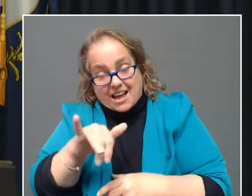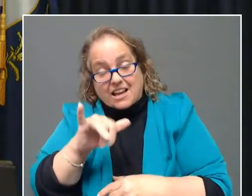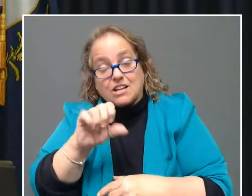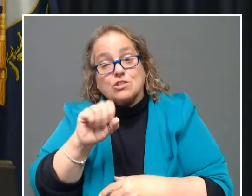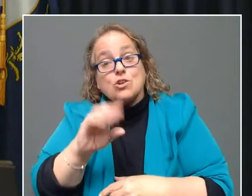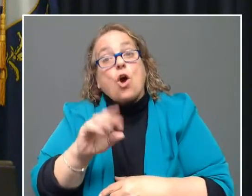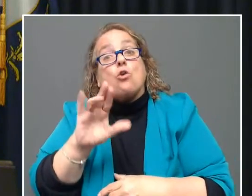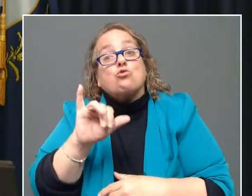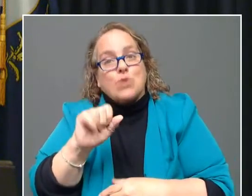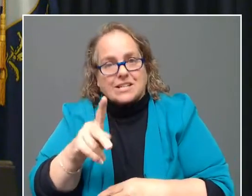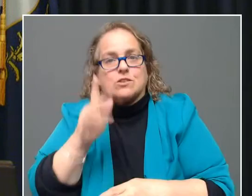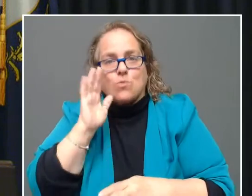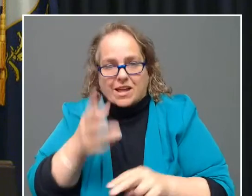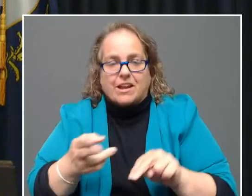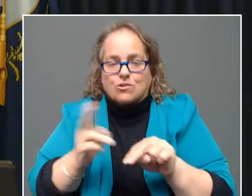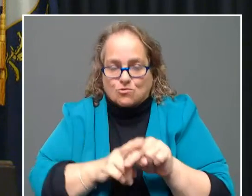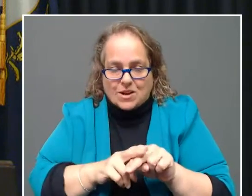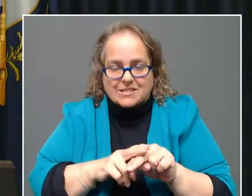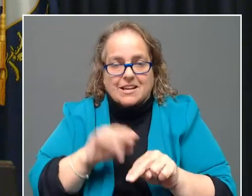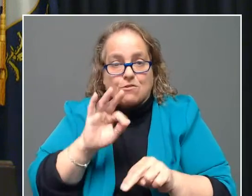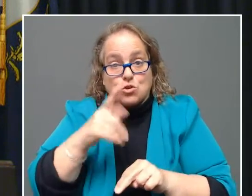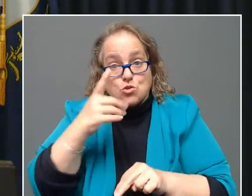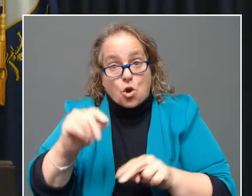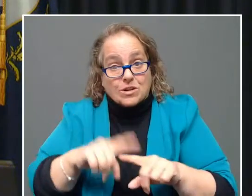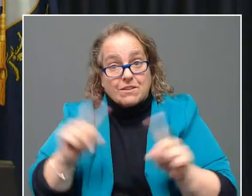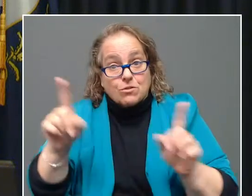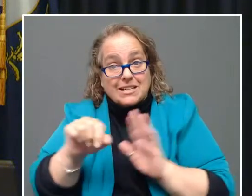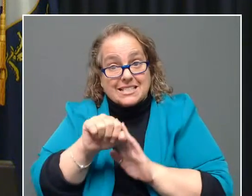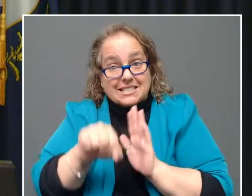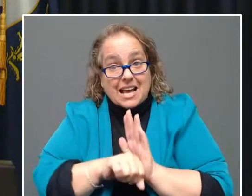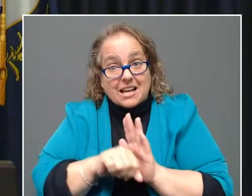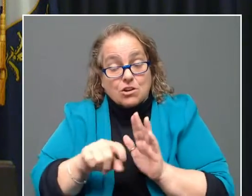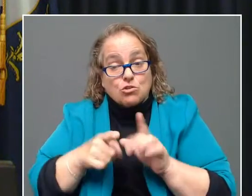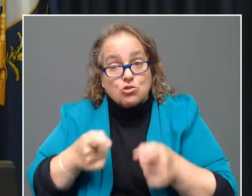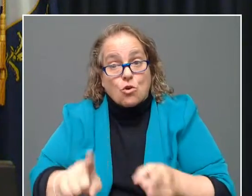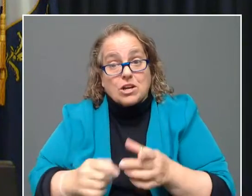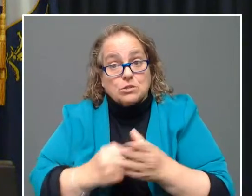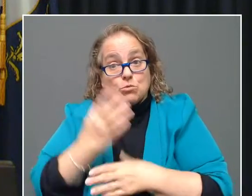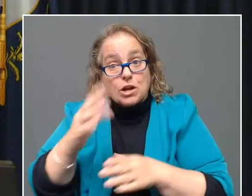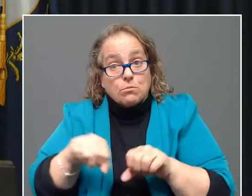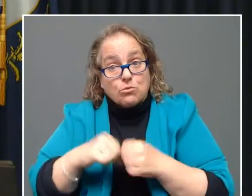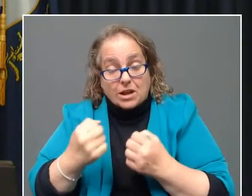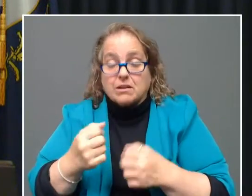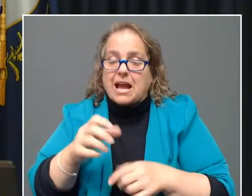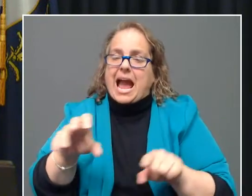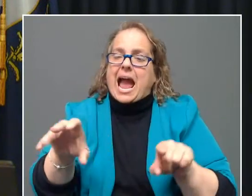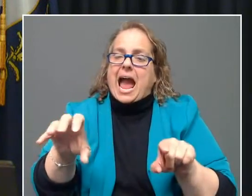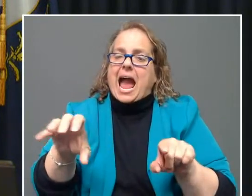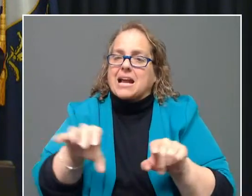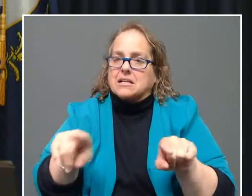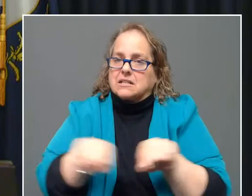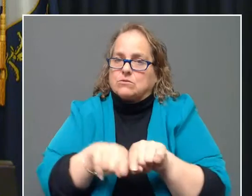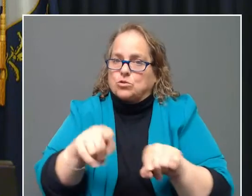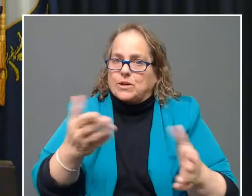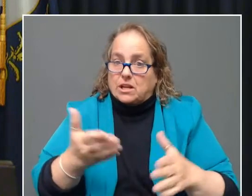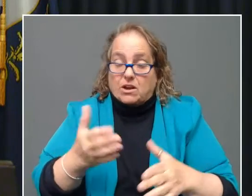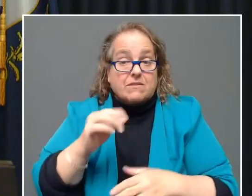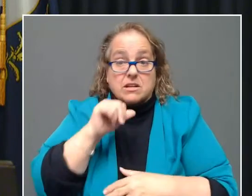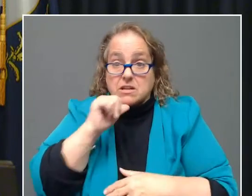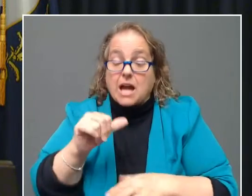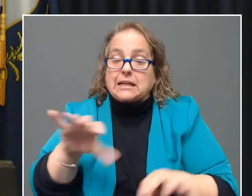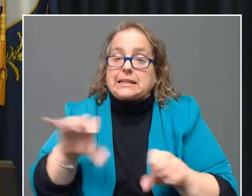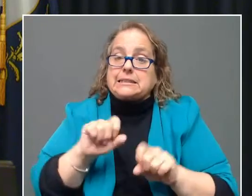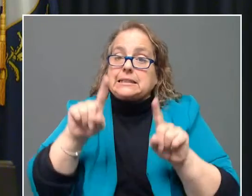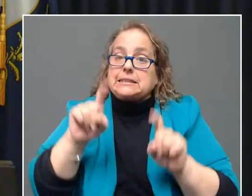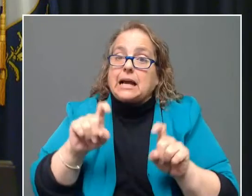you're going to go to a different state during spring break, try to act like you're in Kentucky. If you don't, get tested. Maybe wait a couple days before sending